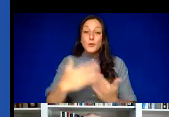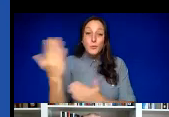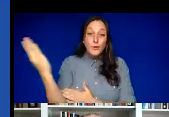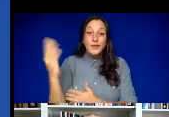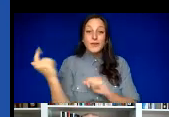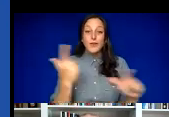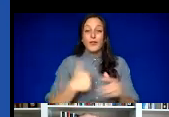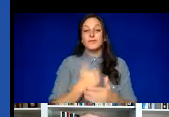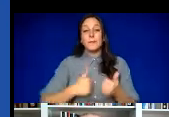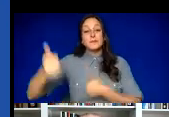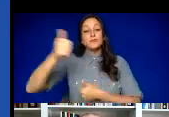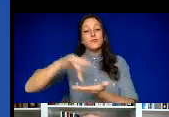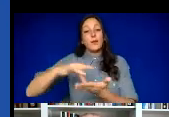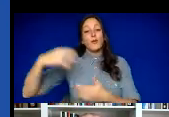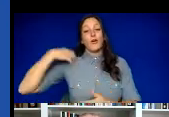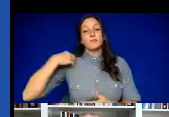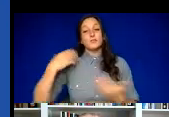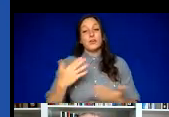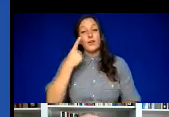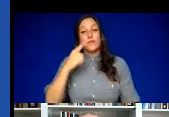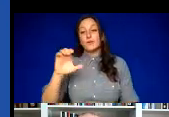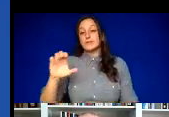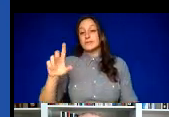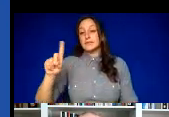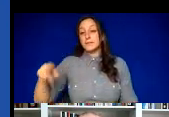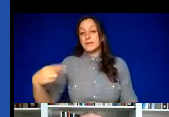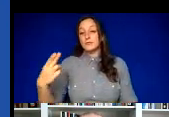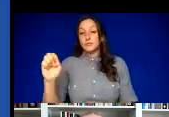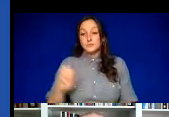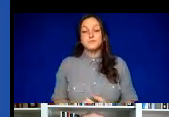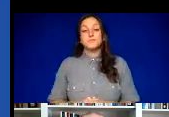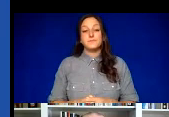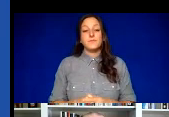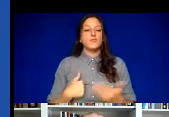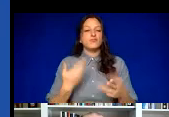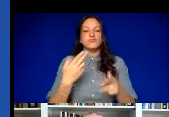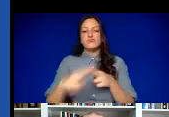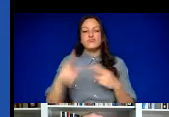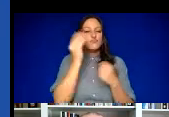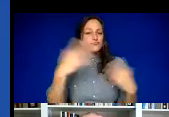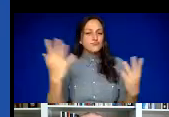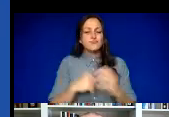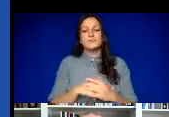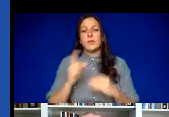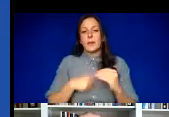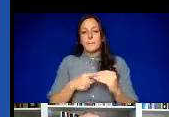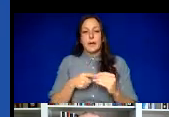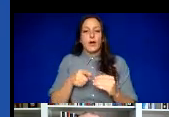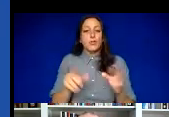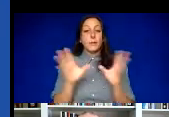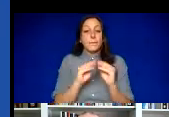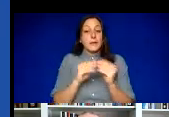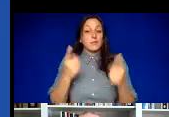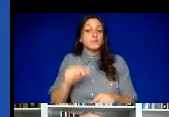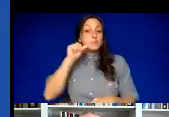Medical Officer here for the Department of Public Health and Environment. And I'd like to give you a brief update on the ACIP meeting that occurred